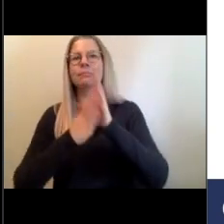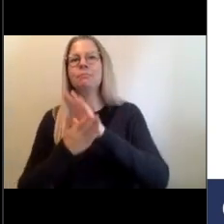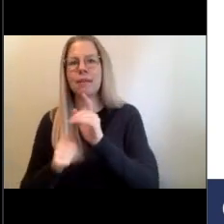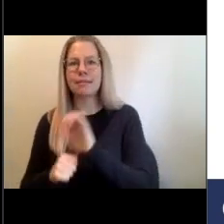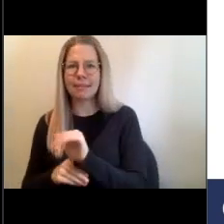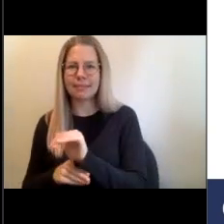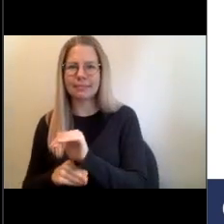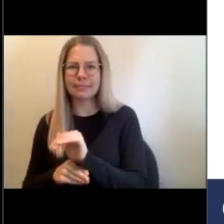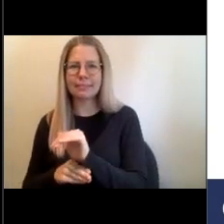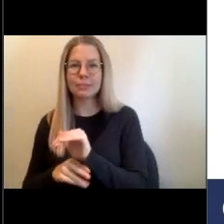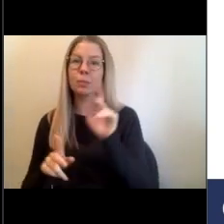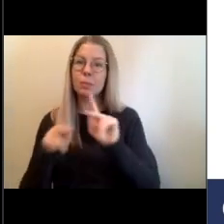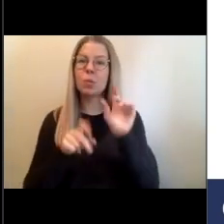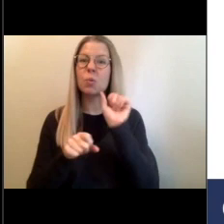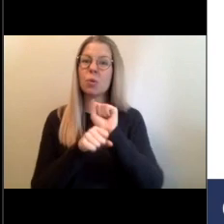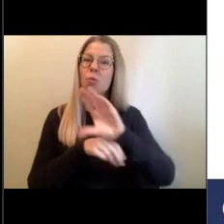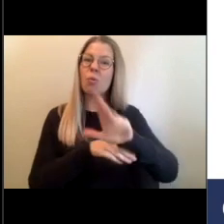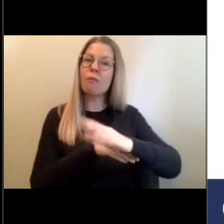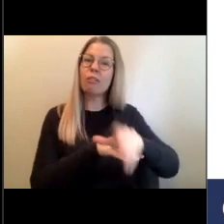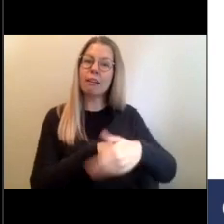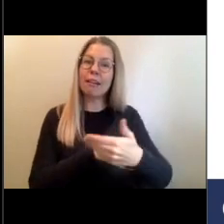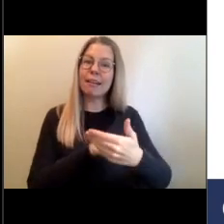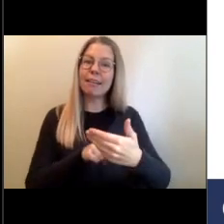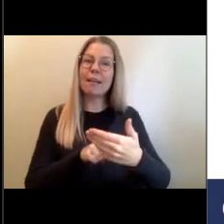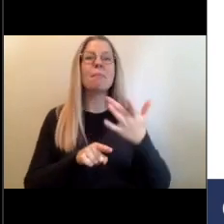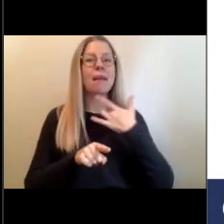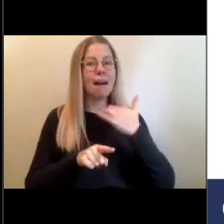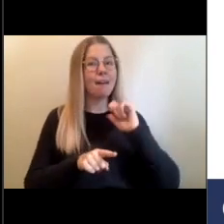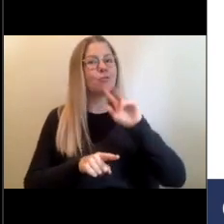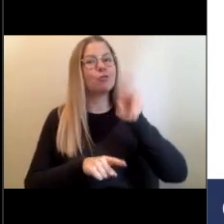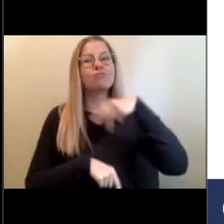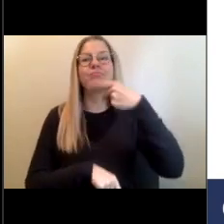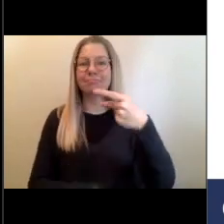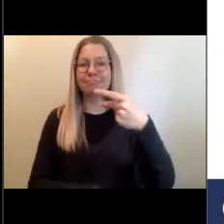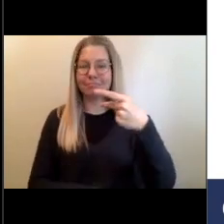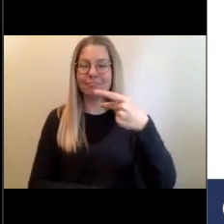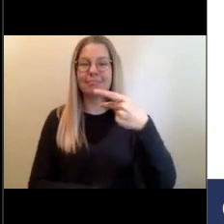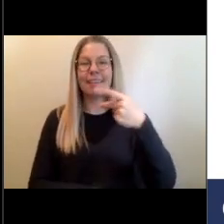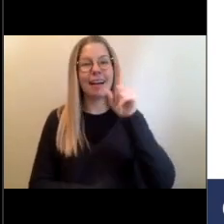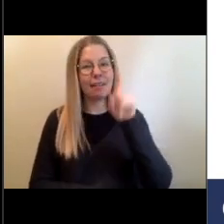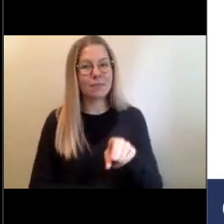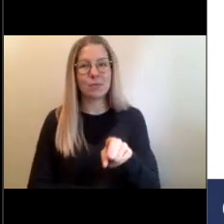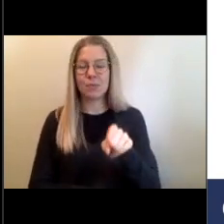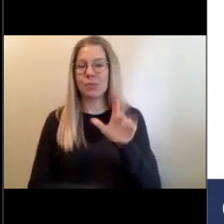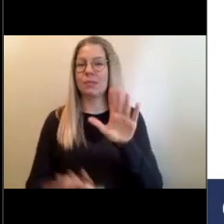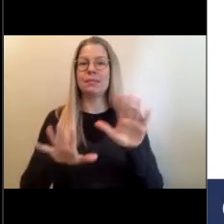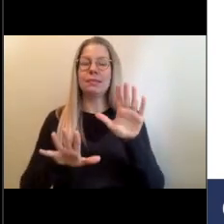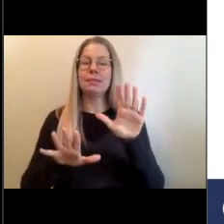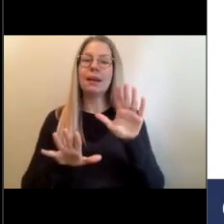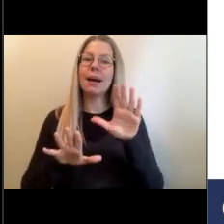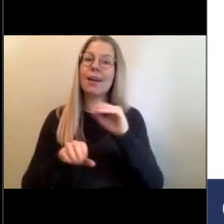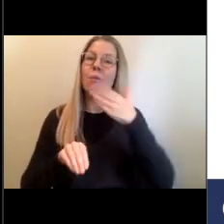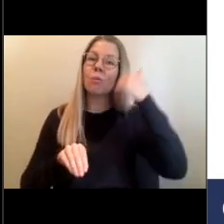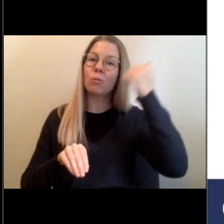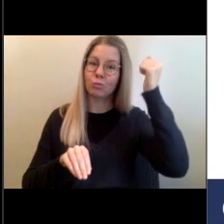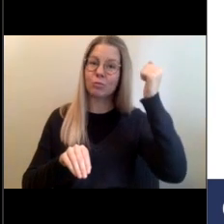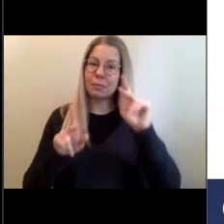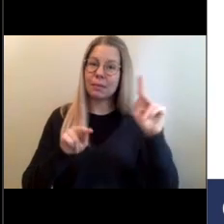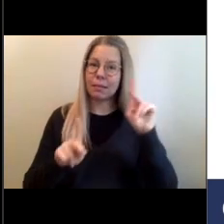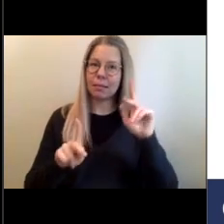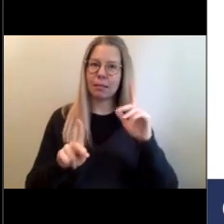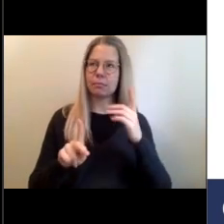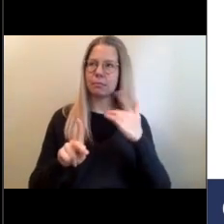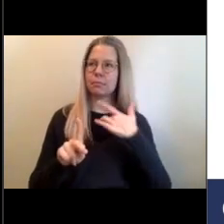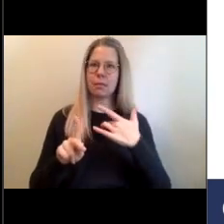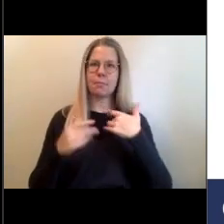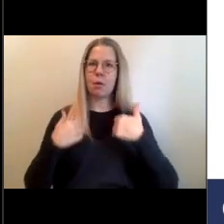function of their work schedule, they turn their nights into days and their days into nights. But as older adults, what happens